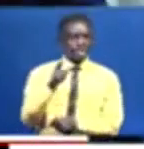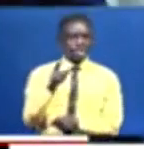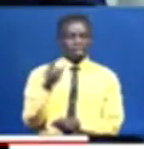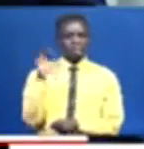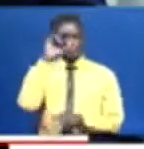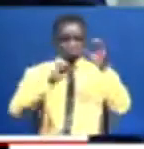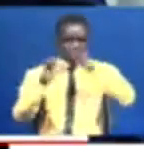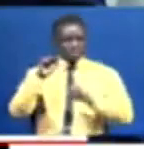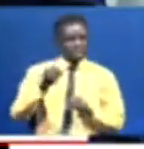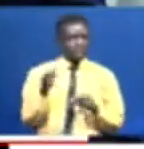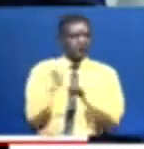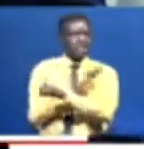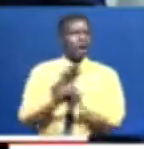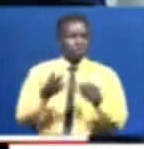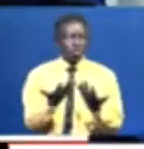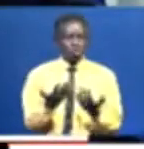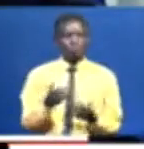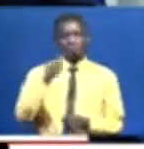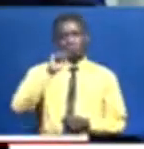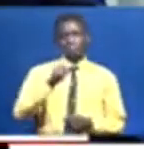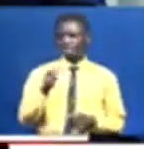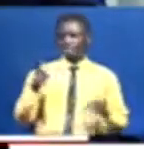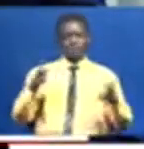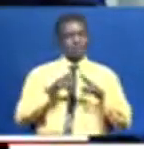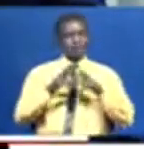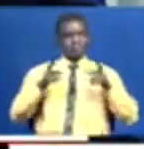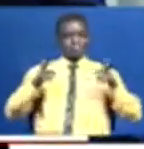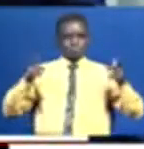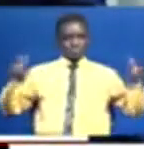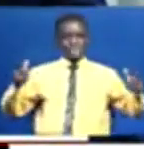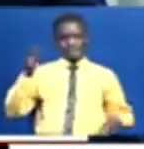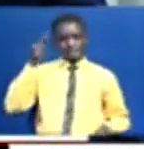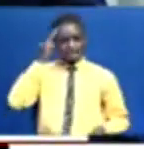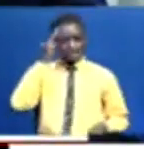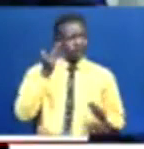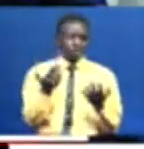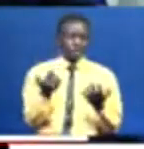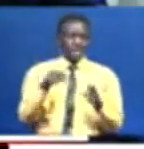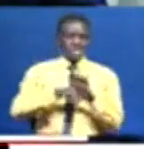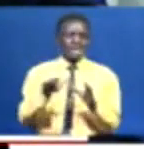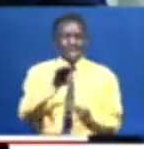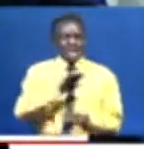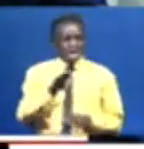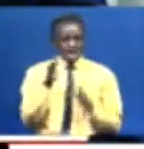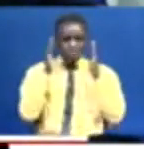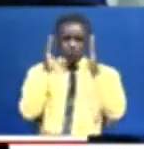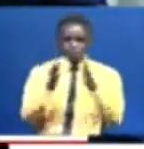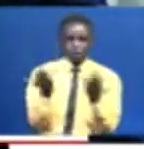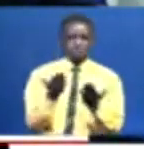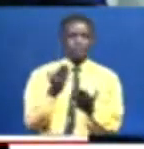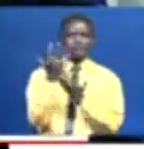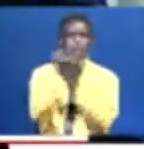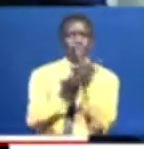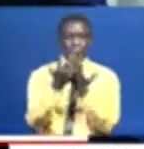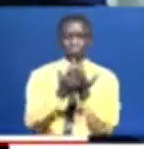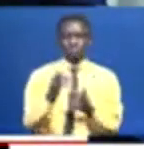fact that there is a very large skill gap, especially in the field of cybersecurity, not only globally, but within the